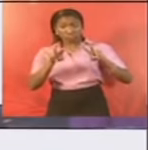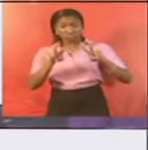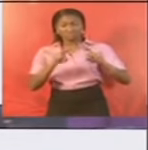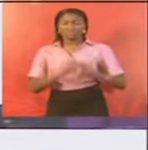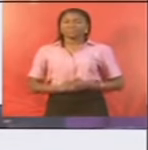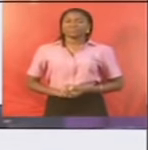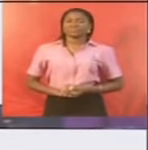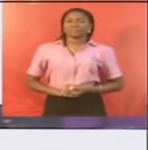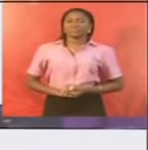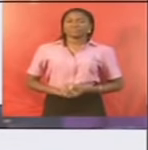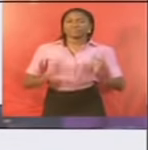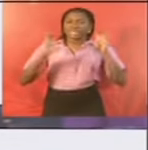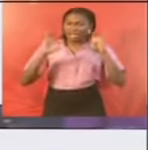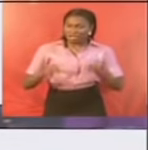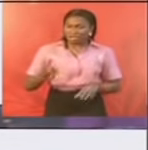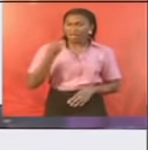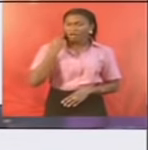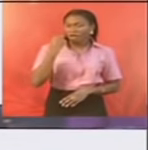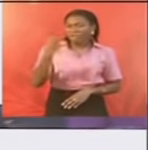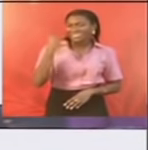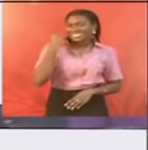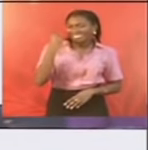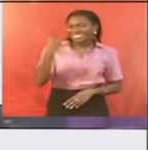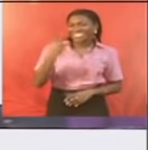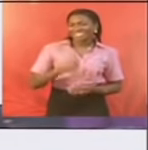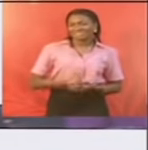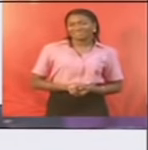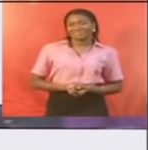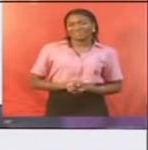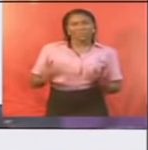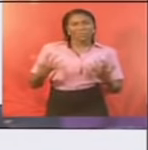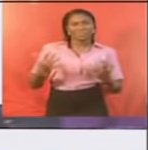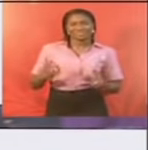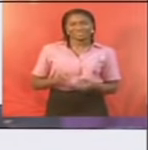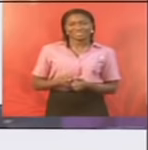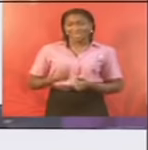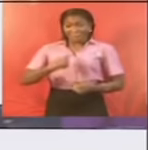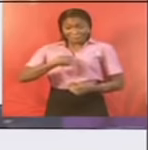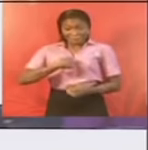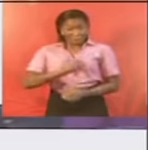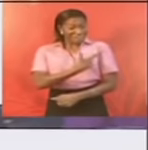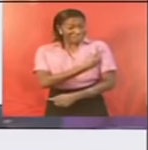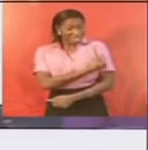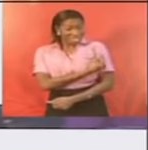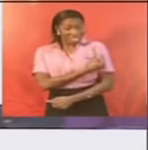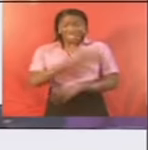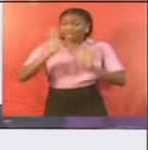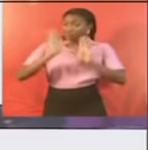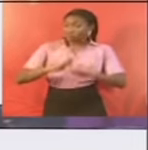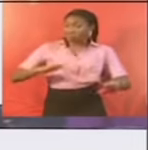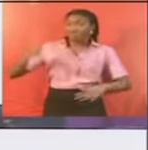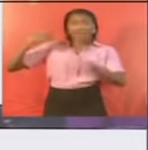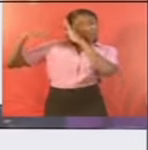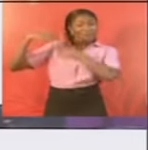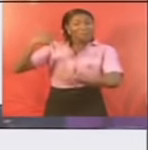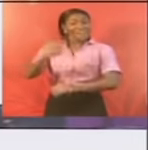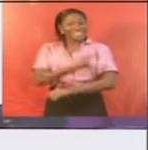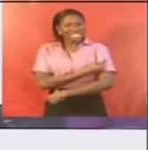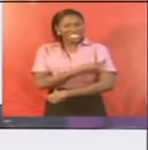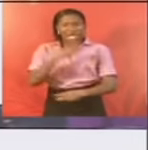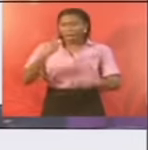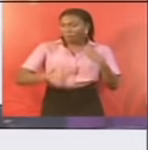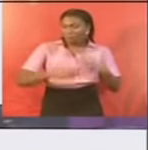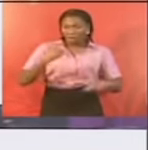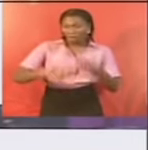would understand the importance of vaccine. We were vaccinated, our children were vaccinated, and we've not had a problem with the vaccines